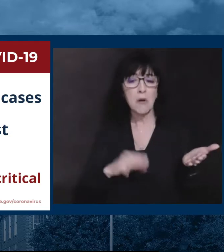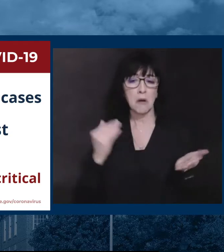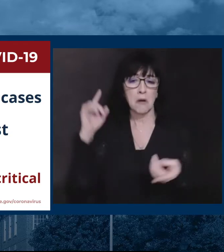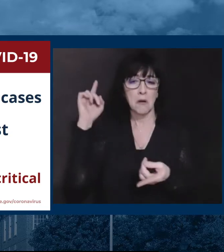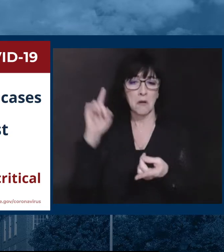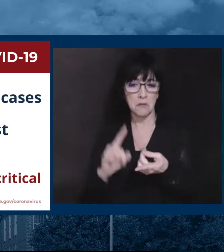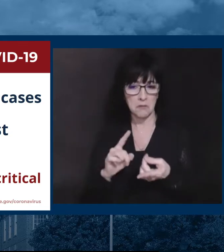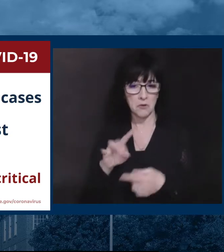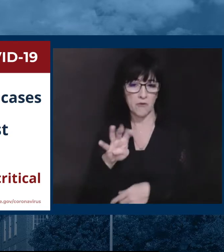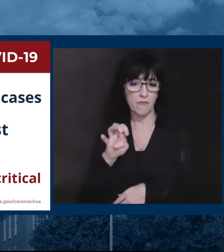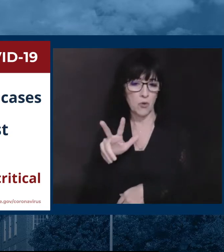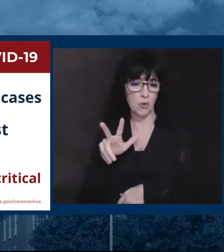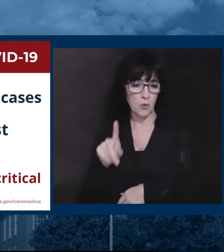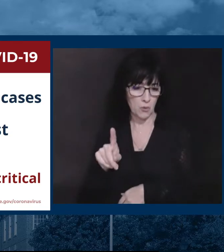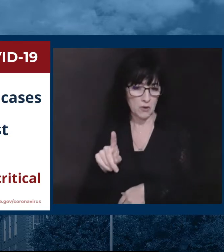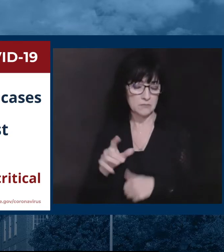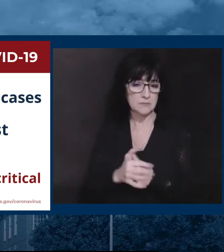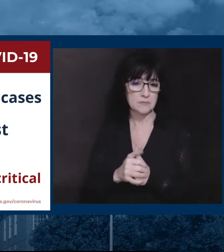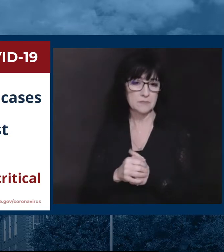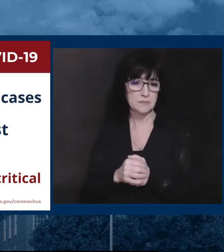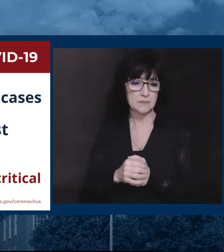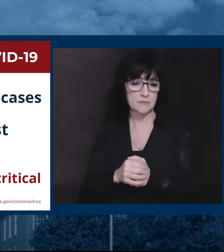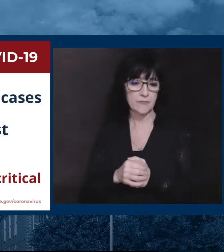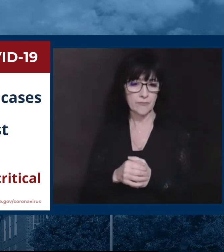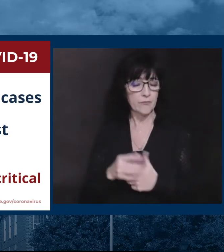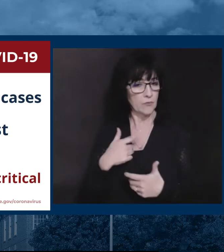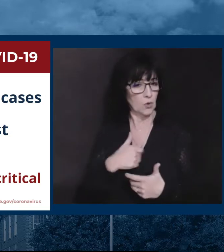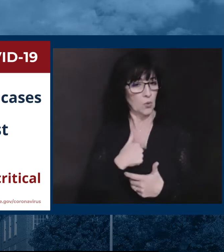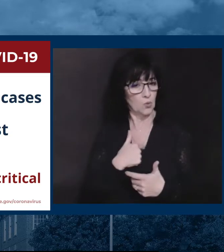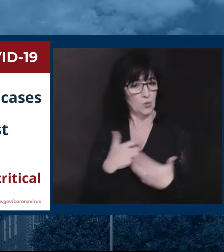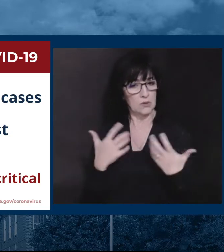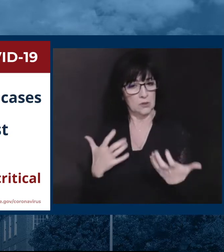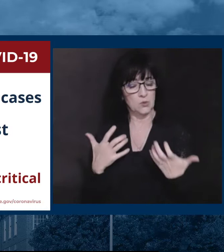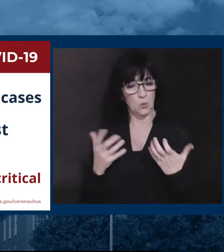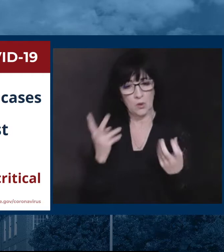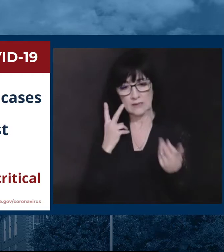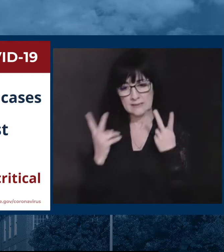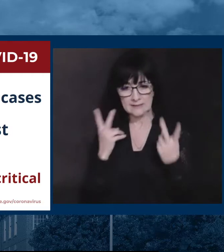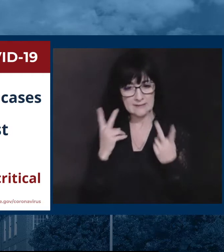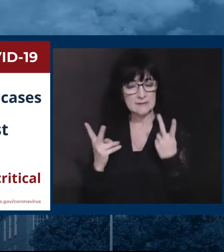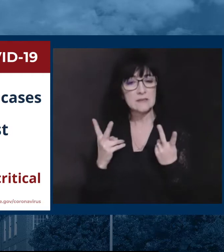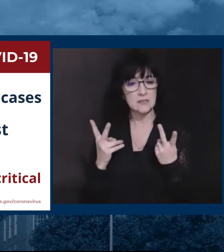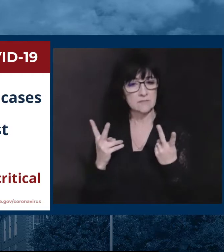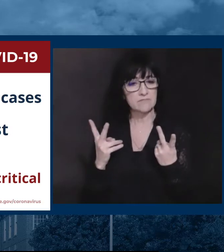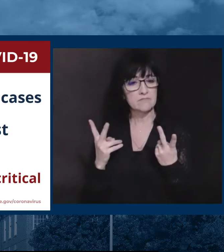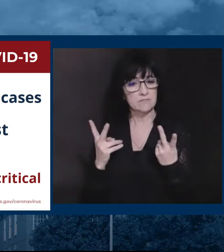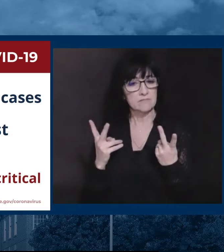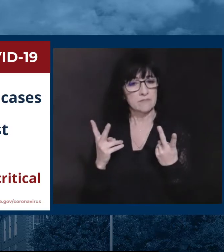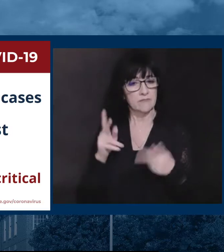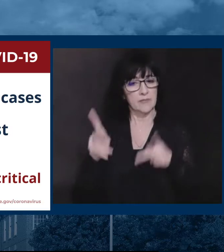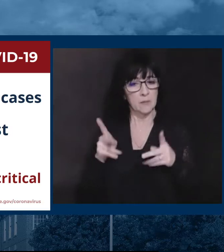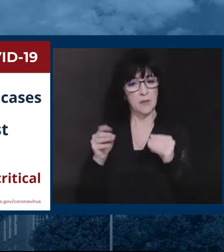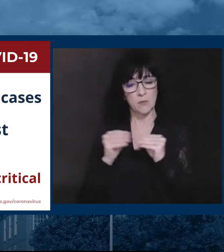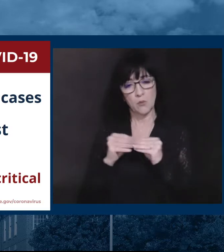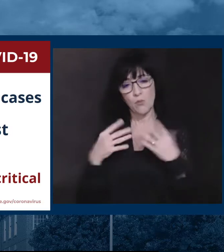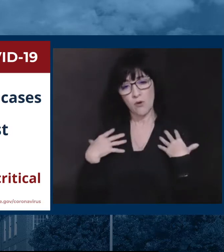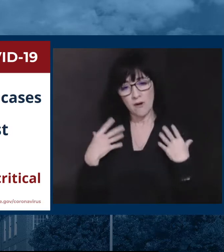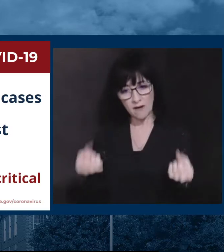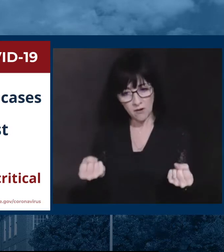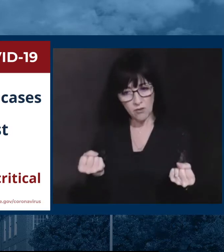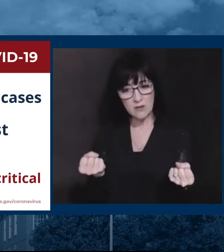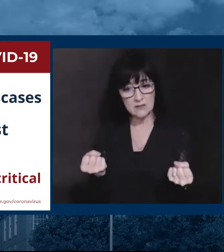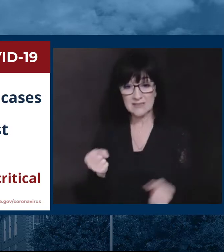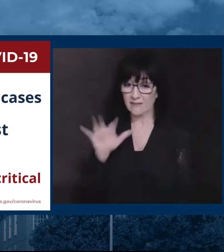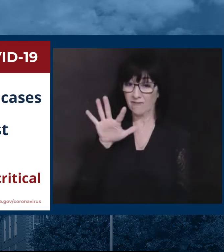surge upward as a result of Christmas and New Year's. Obviously, with 56 of those that are hospitalized,